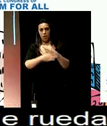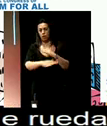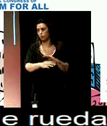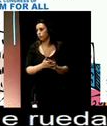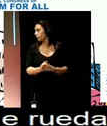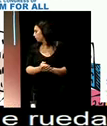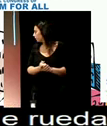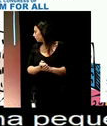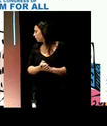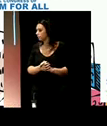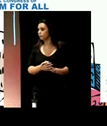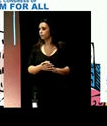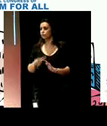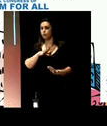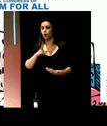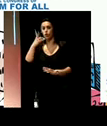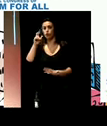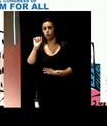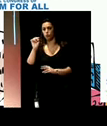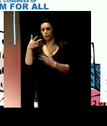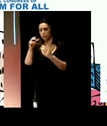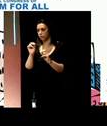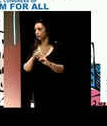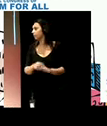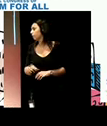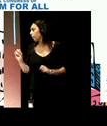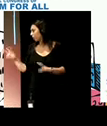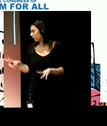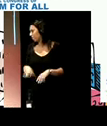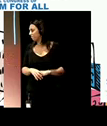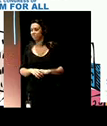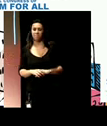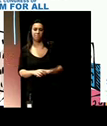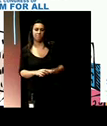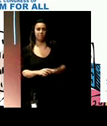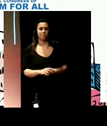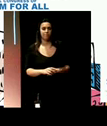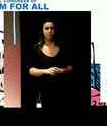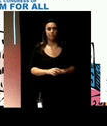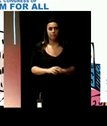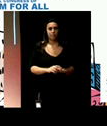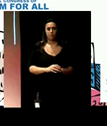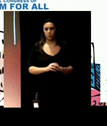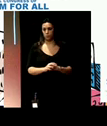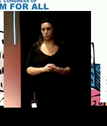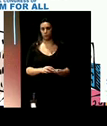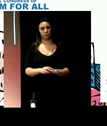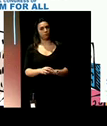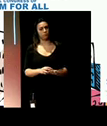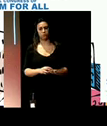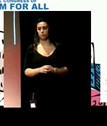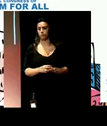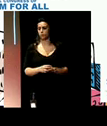Por favor, 2 minutos, ¿vale? Okay, I'm by the end. Yeah, that's